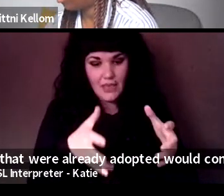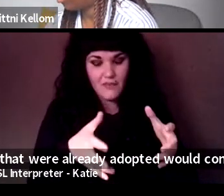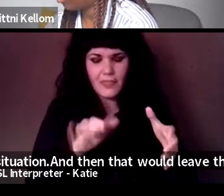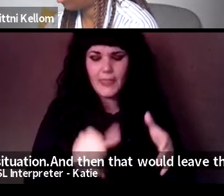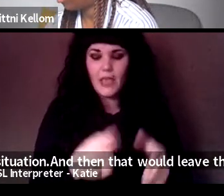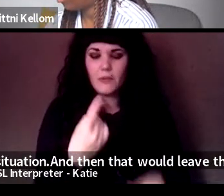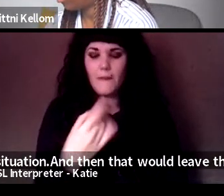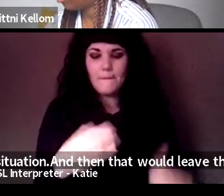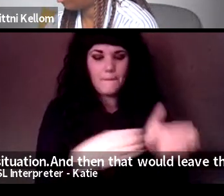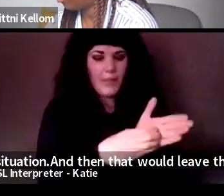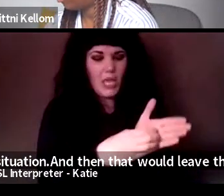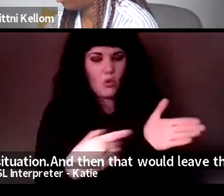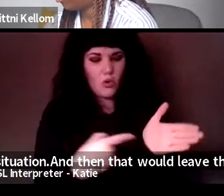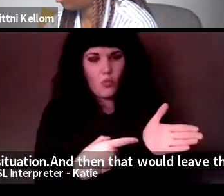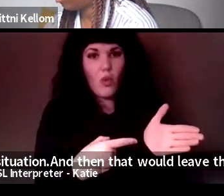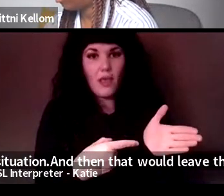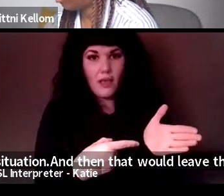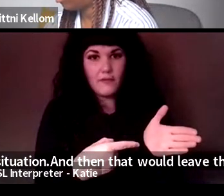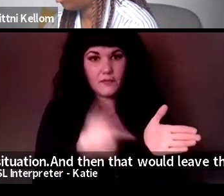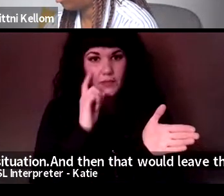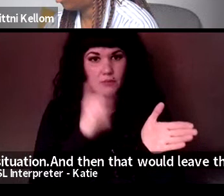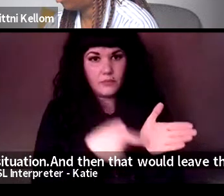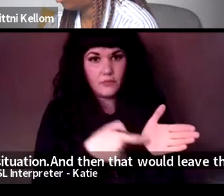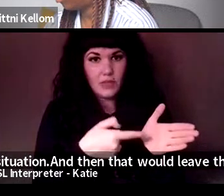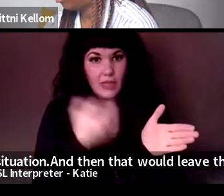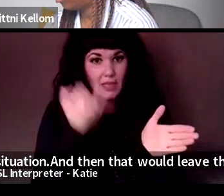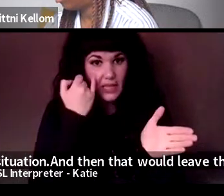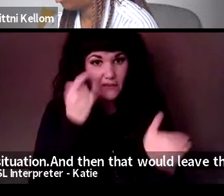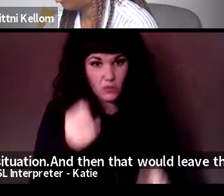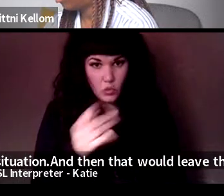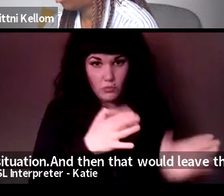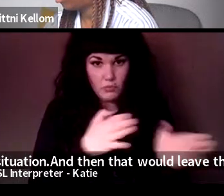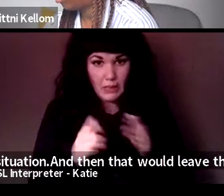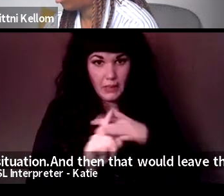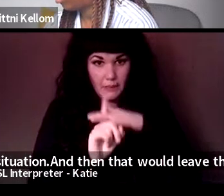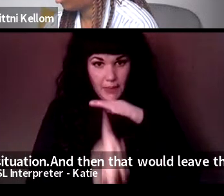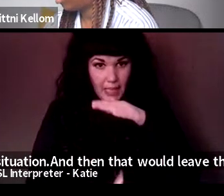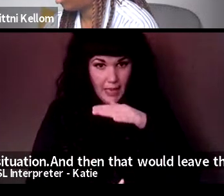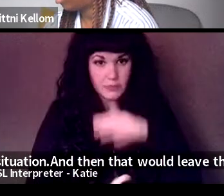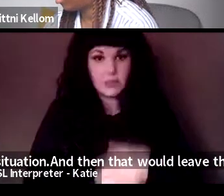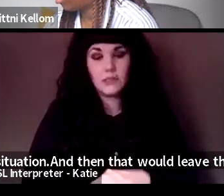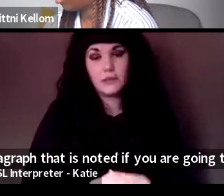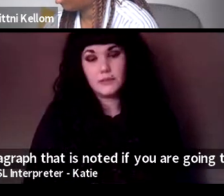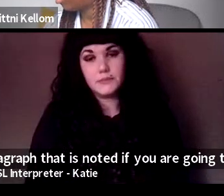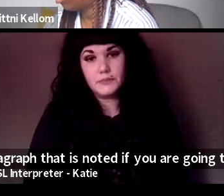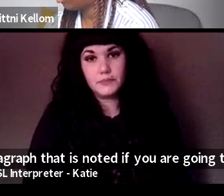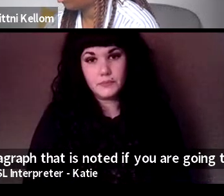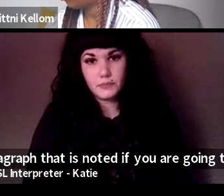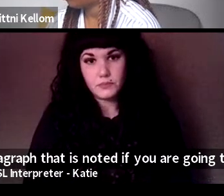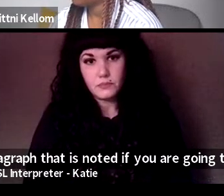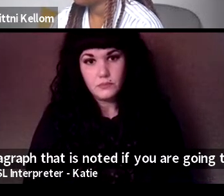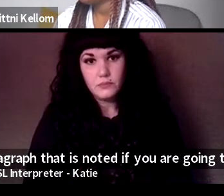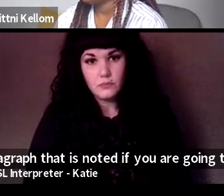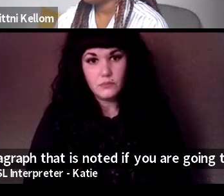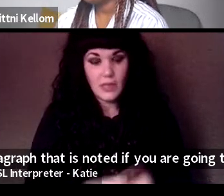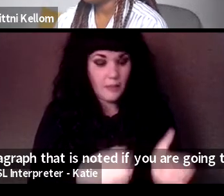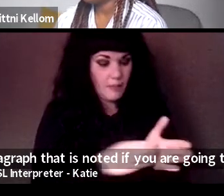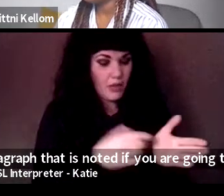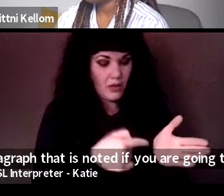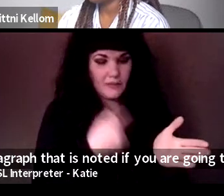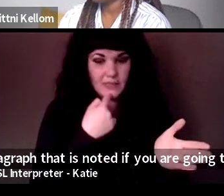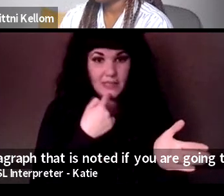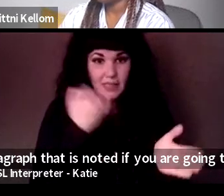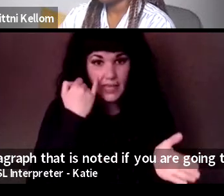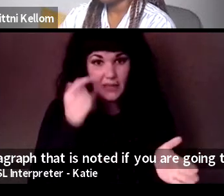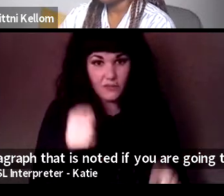paragraph that is noted if you are going to be absent, and then the paragraph if you will